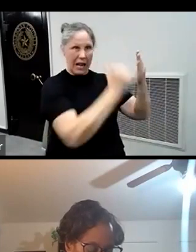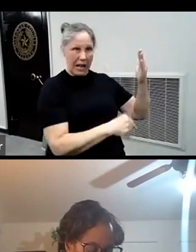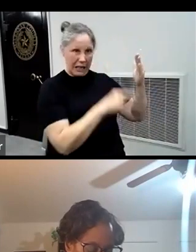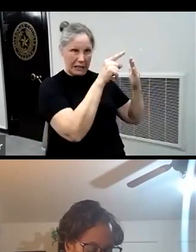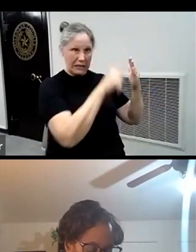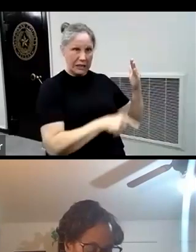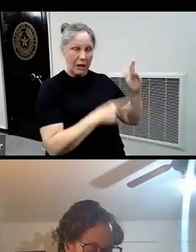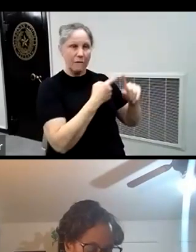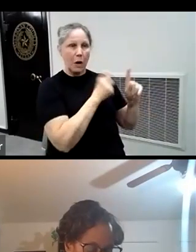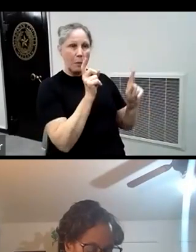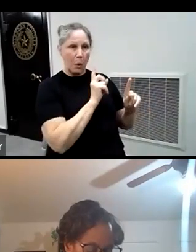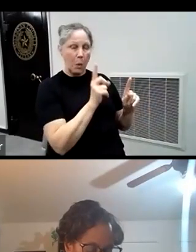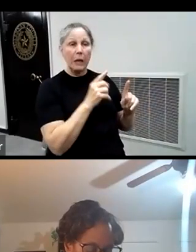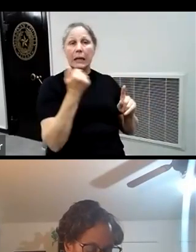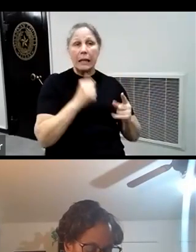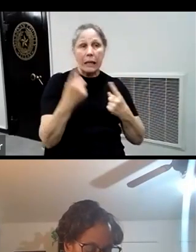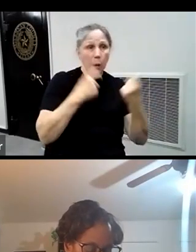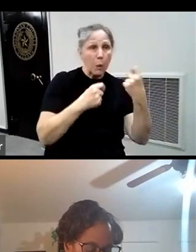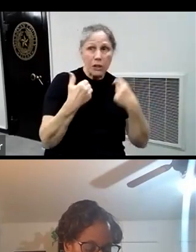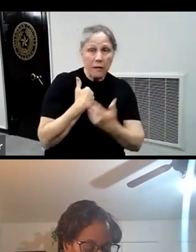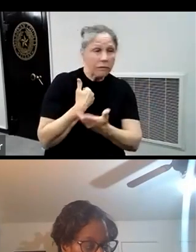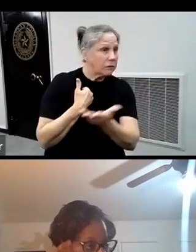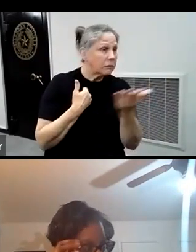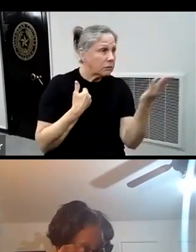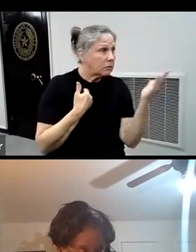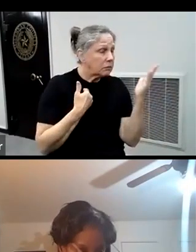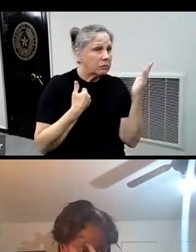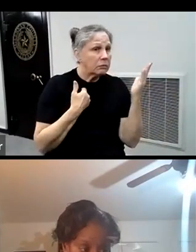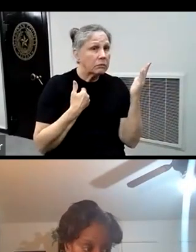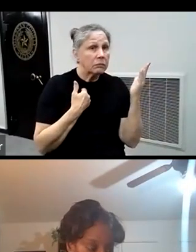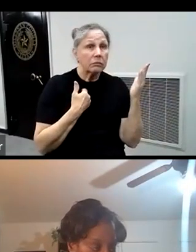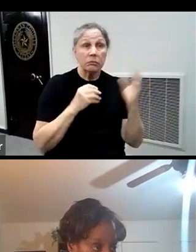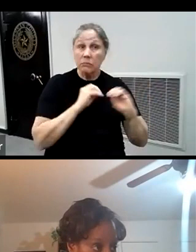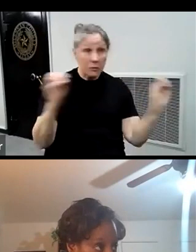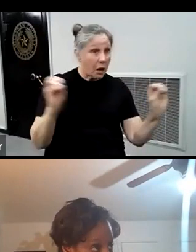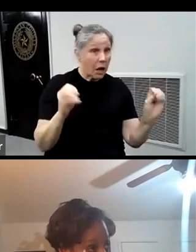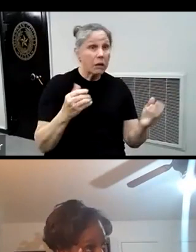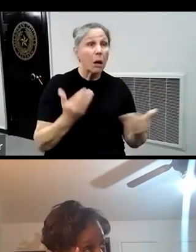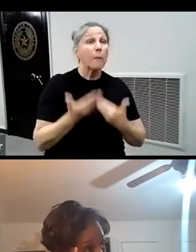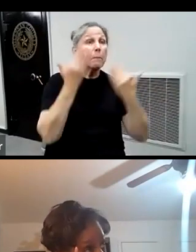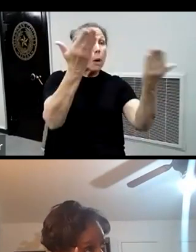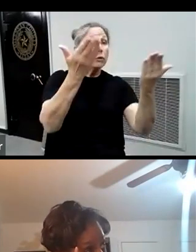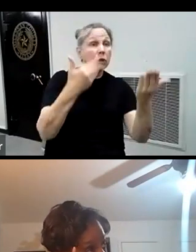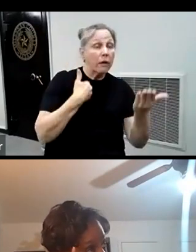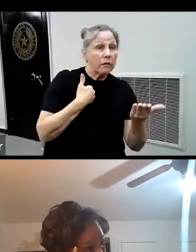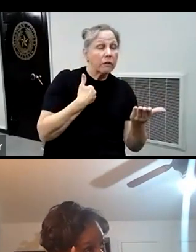where it comes from. So is there any questions anyone would have? Not, is there a motion to approve?